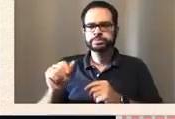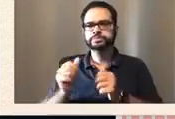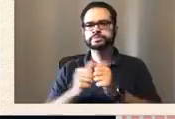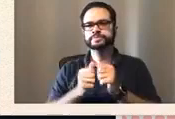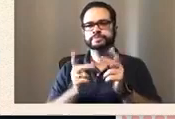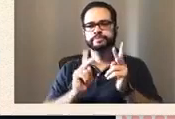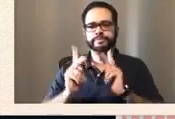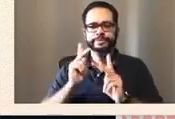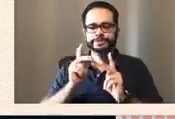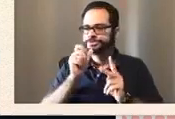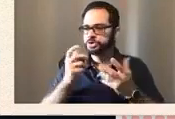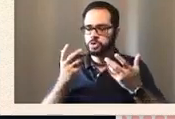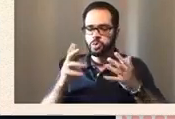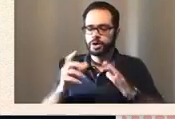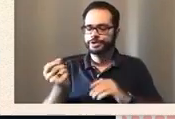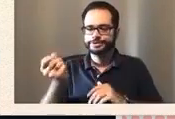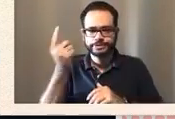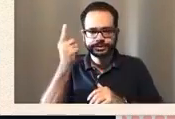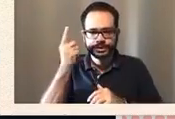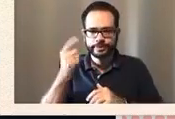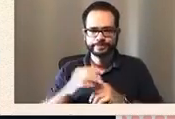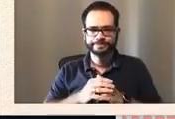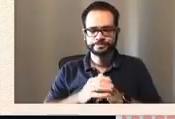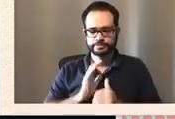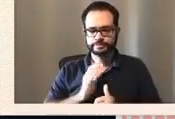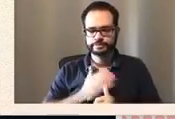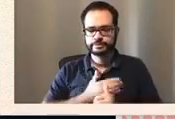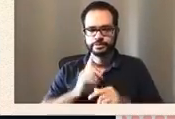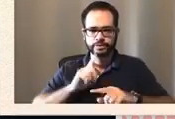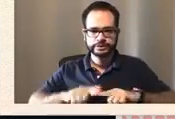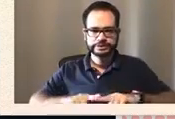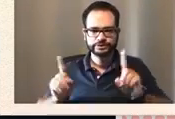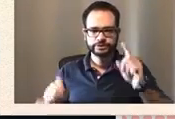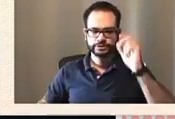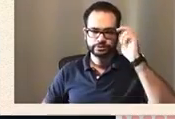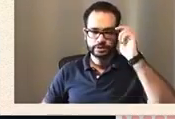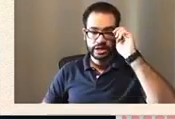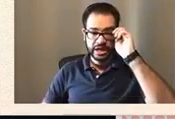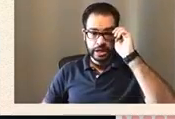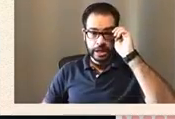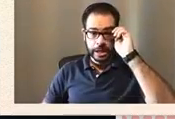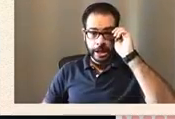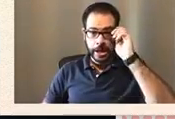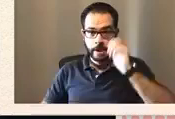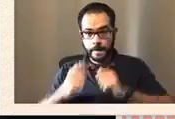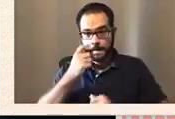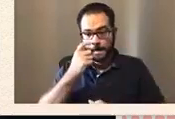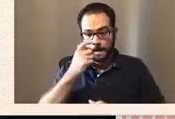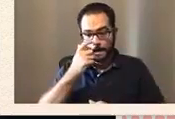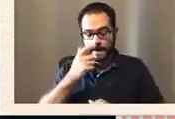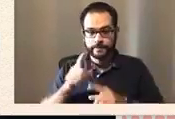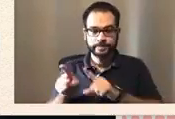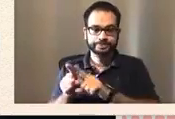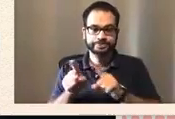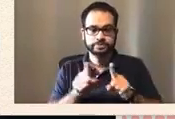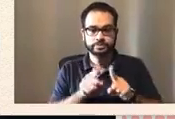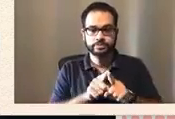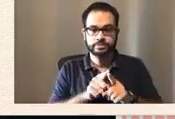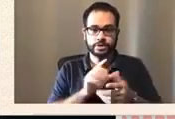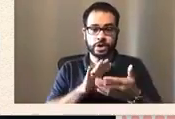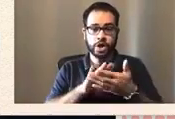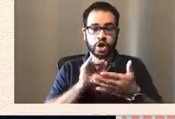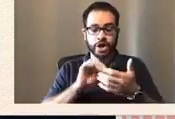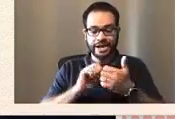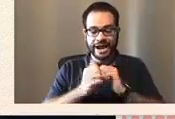to understand our differences. In addition, learning how to speak up for other